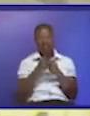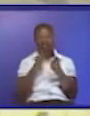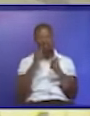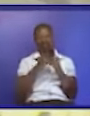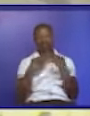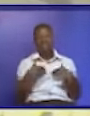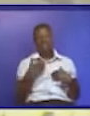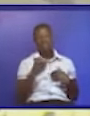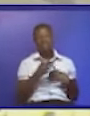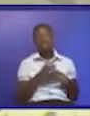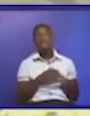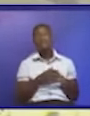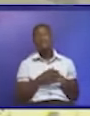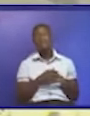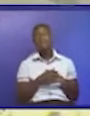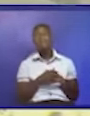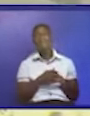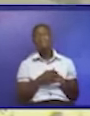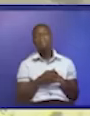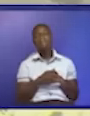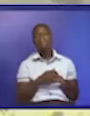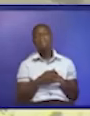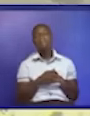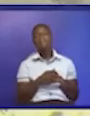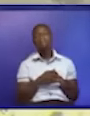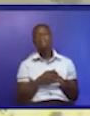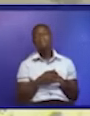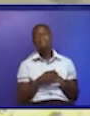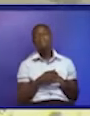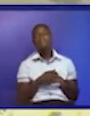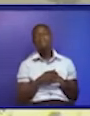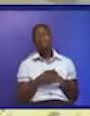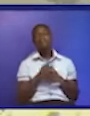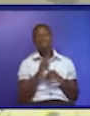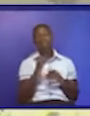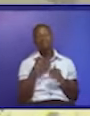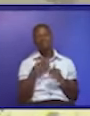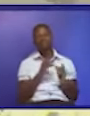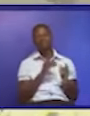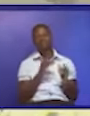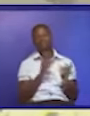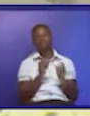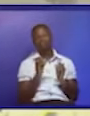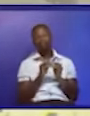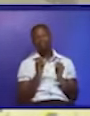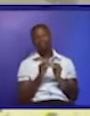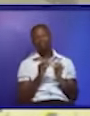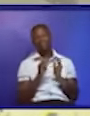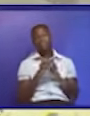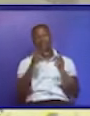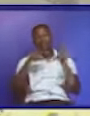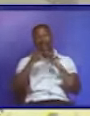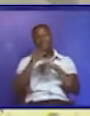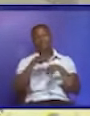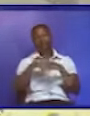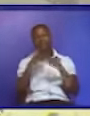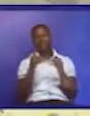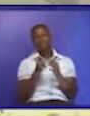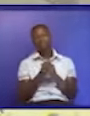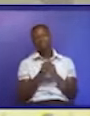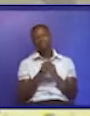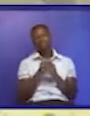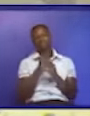the sound of my voice. It is a principle that I practice, especially at prophetic moments like this. Not